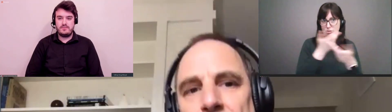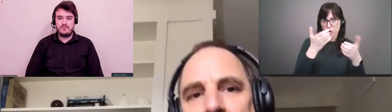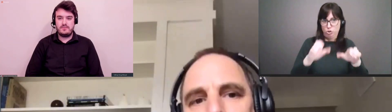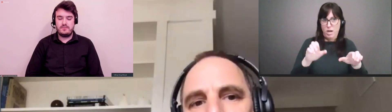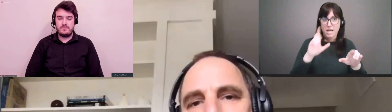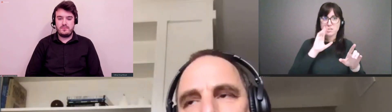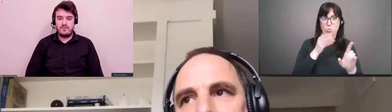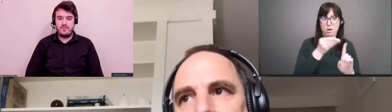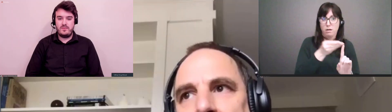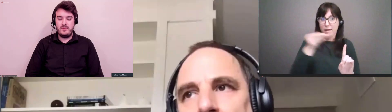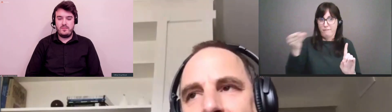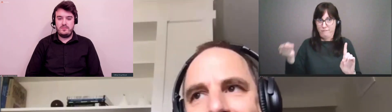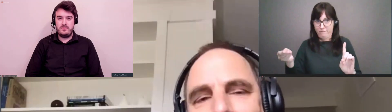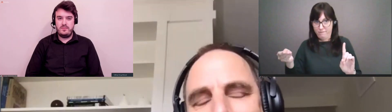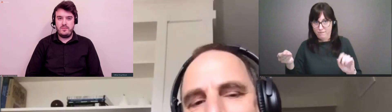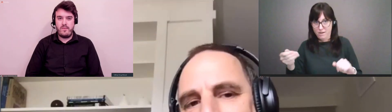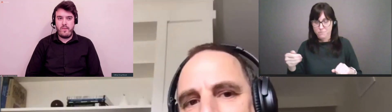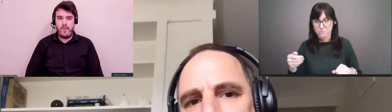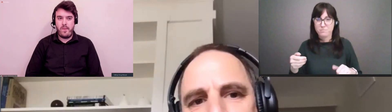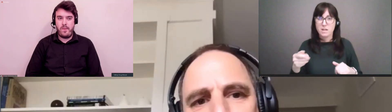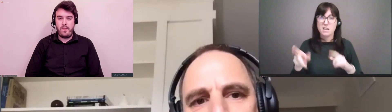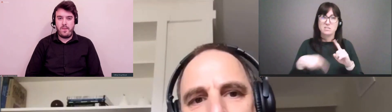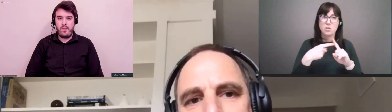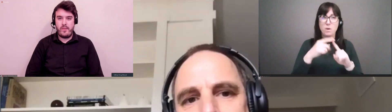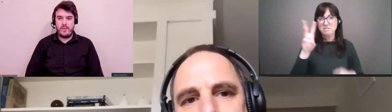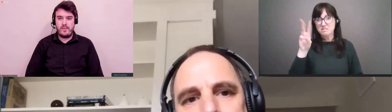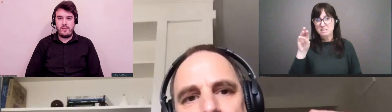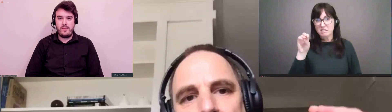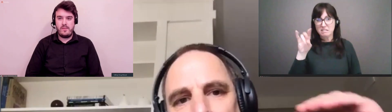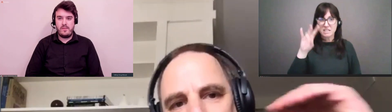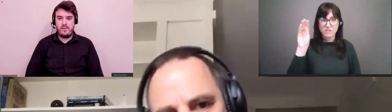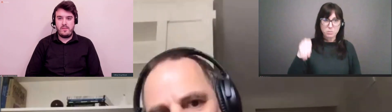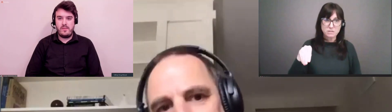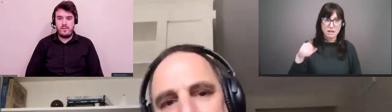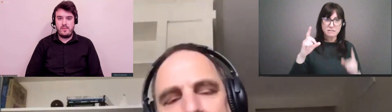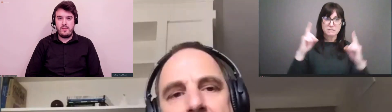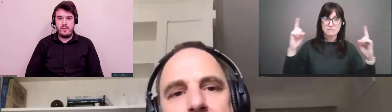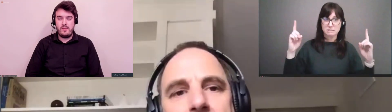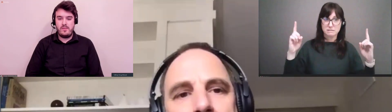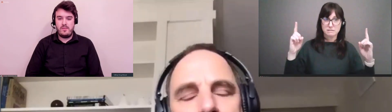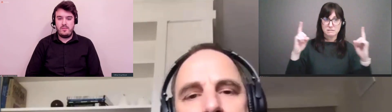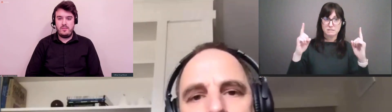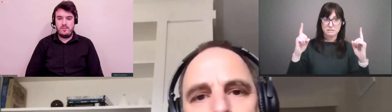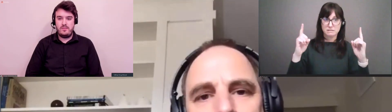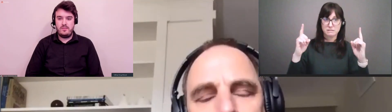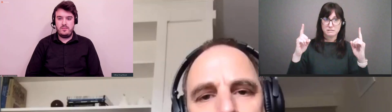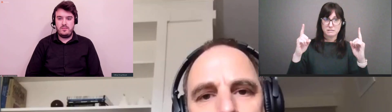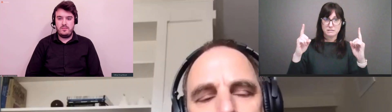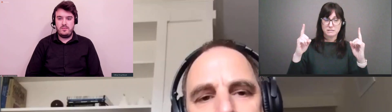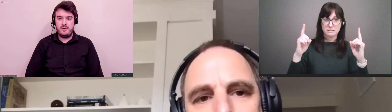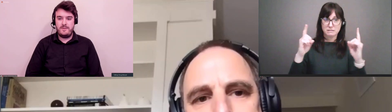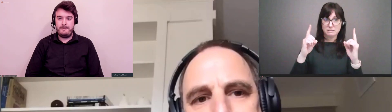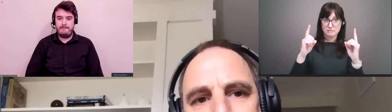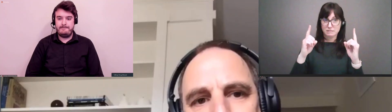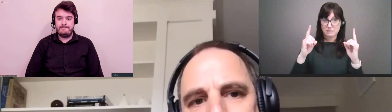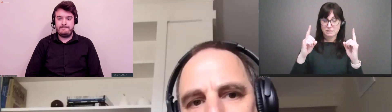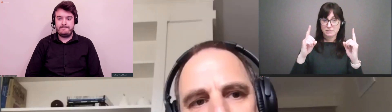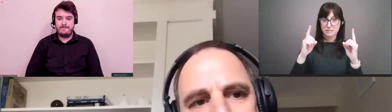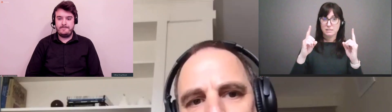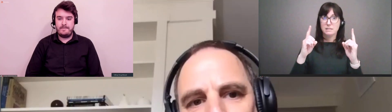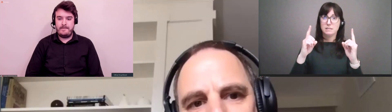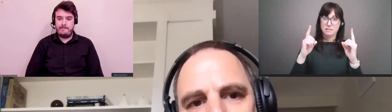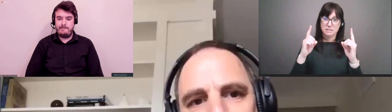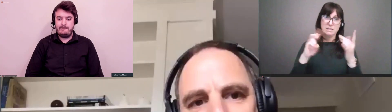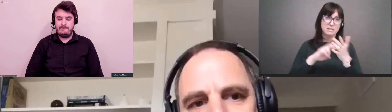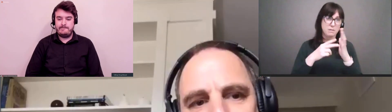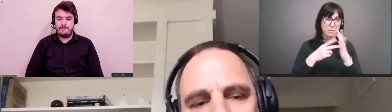those formulas, when you get around 60 or 7%, we start getting that beta,